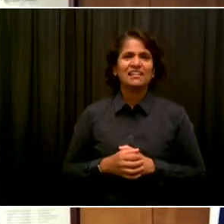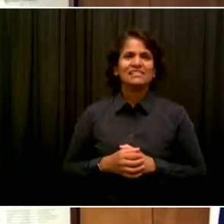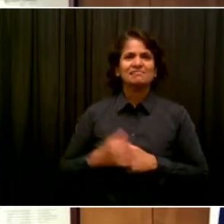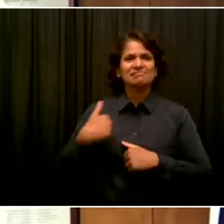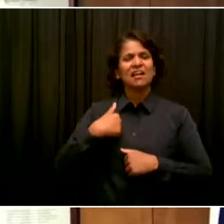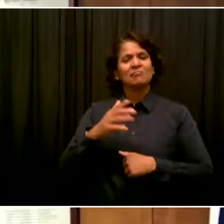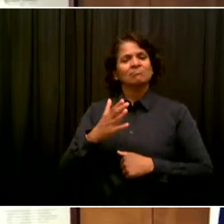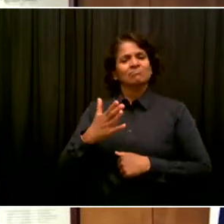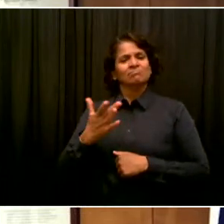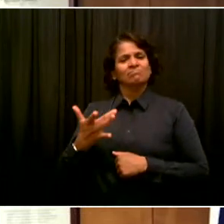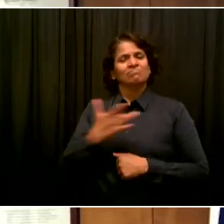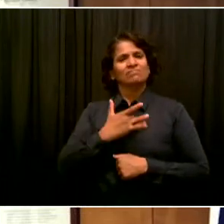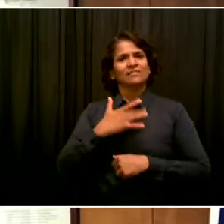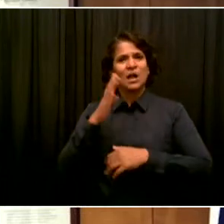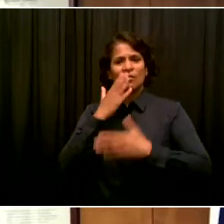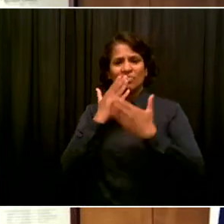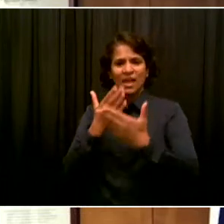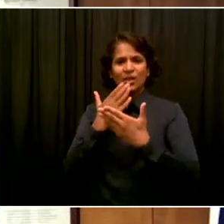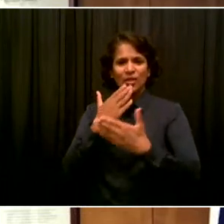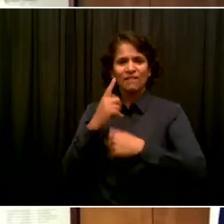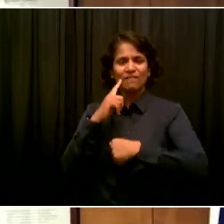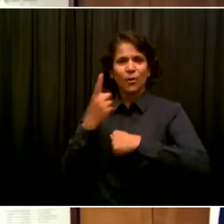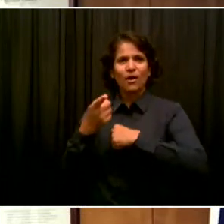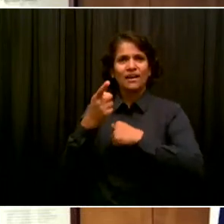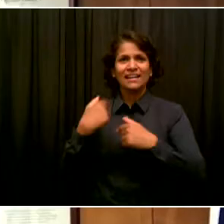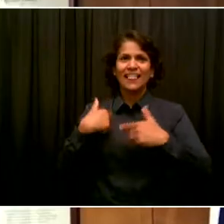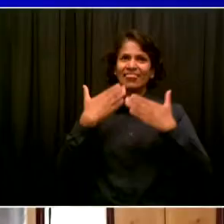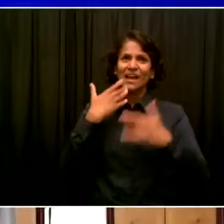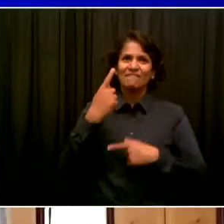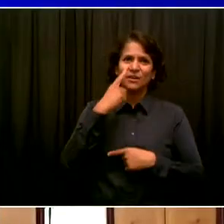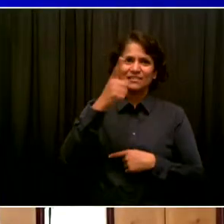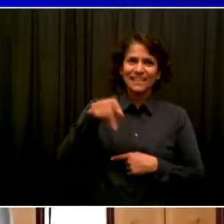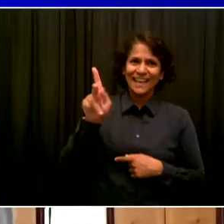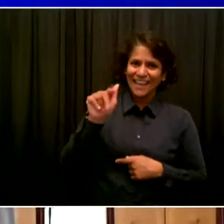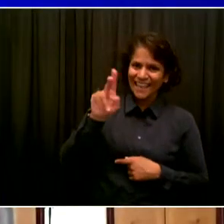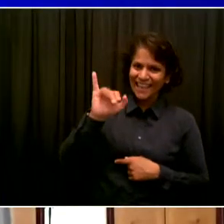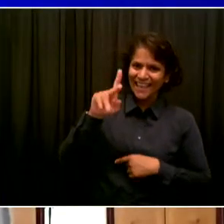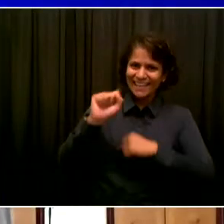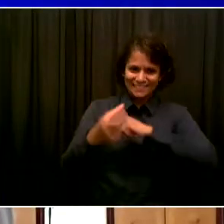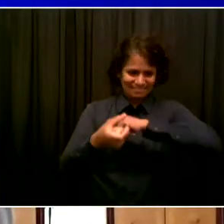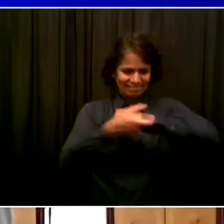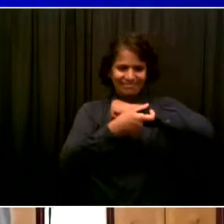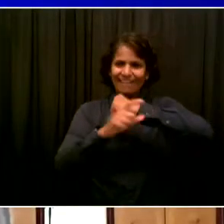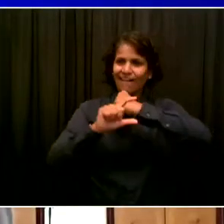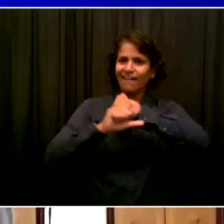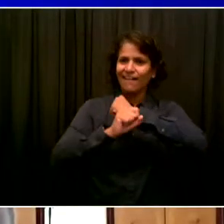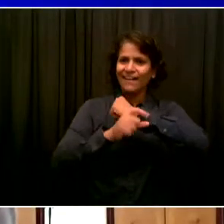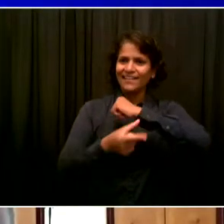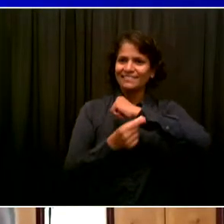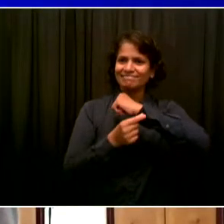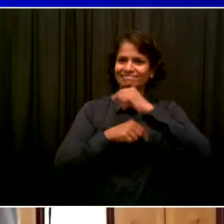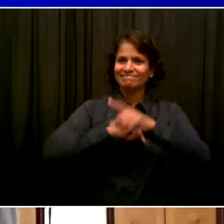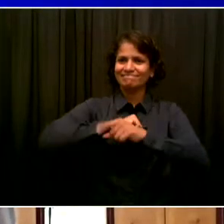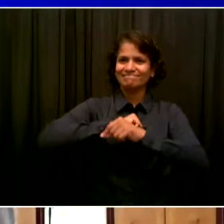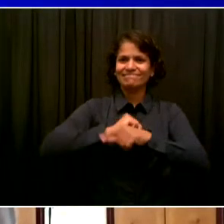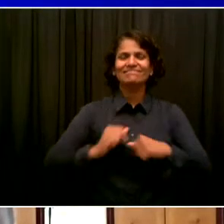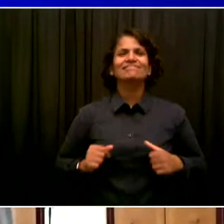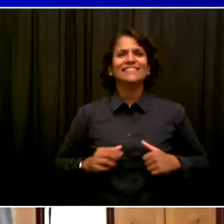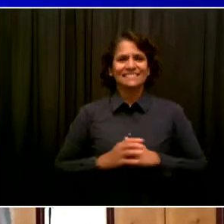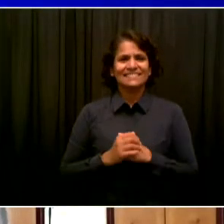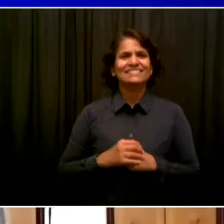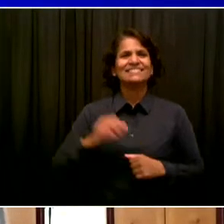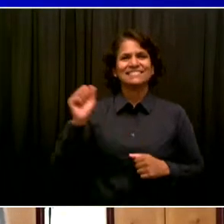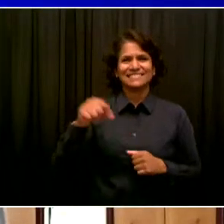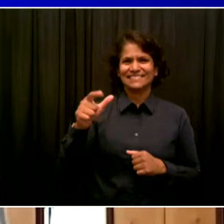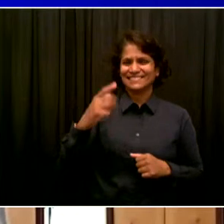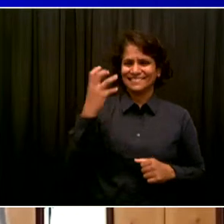I'm always going to represent for my team. You, sir, are authentic, ready at all times. Now, I want to say to you,